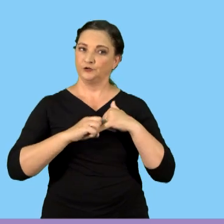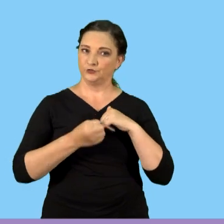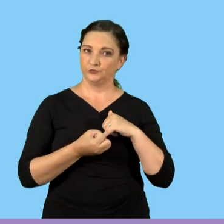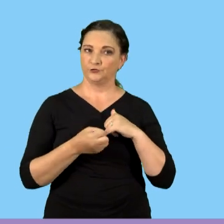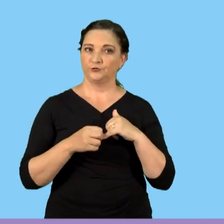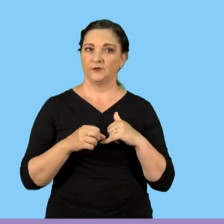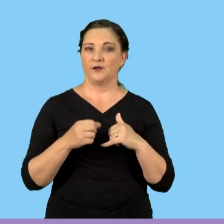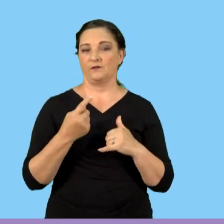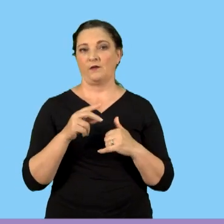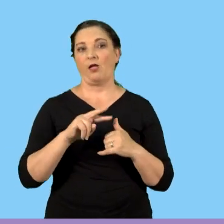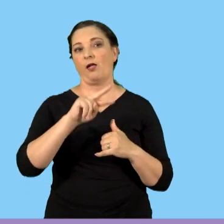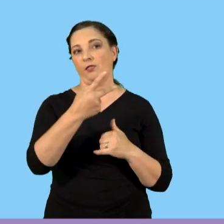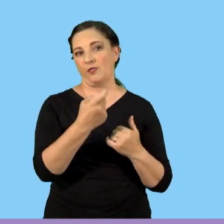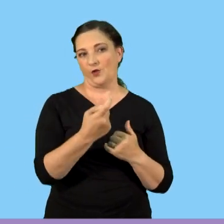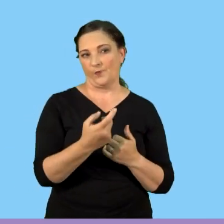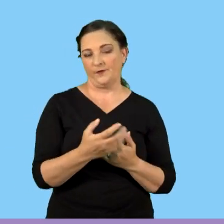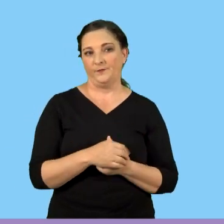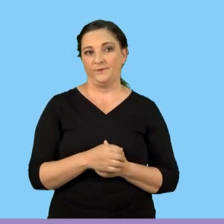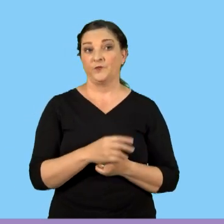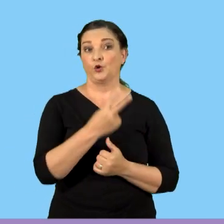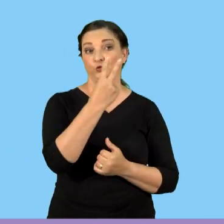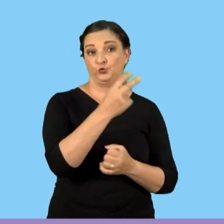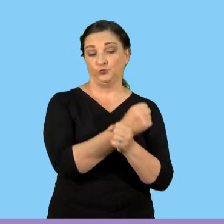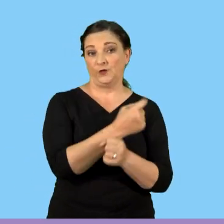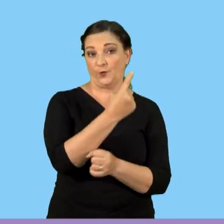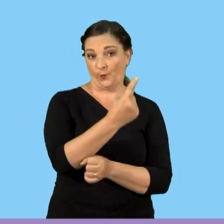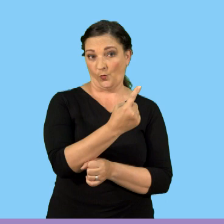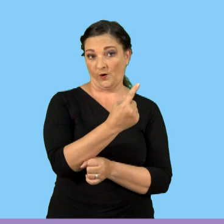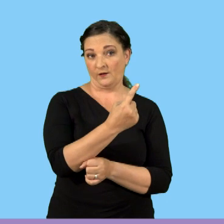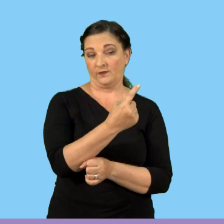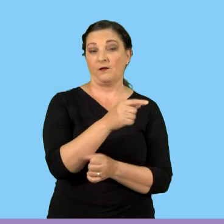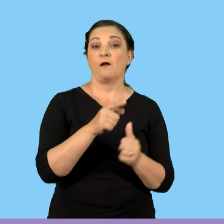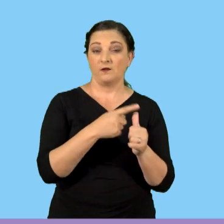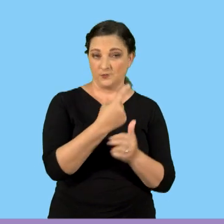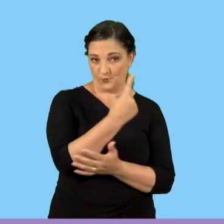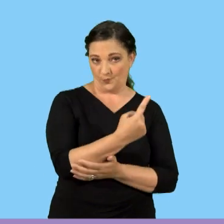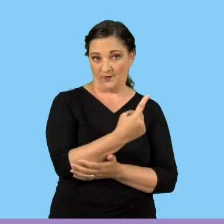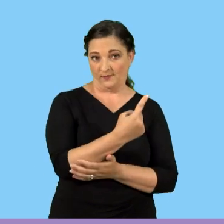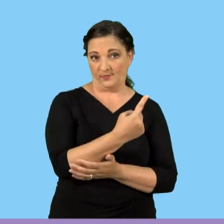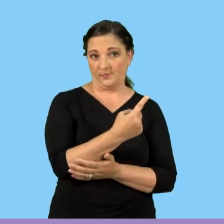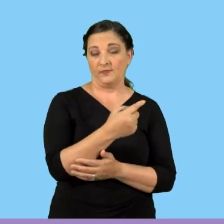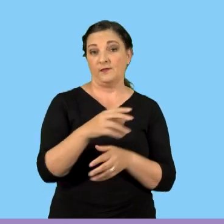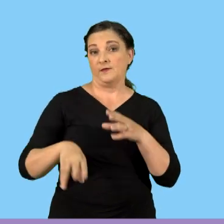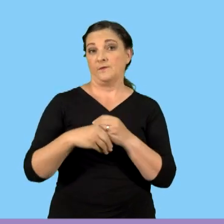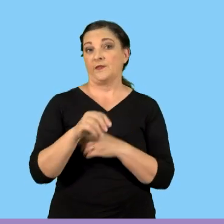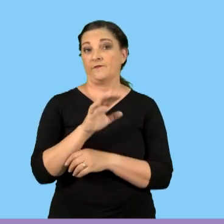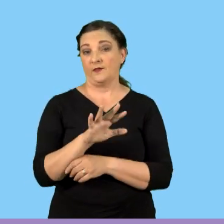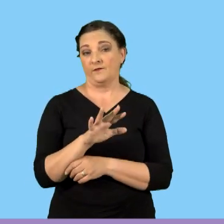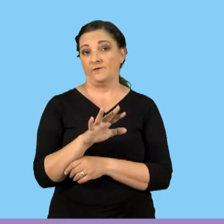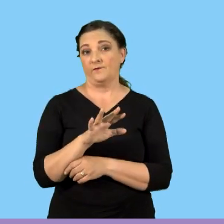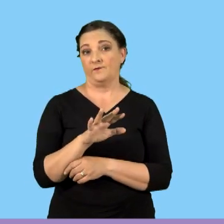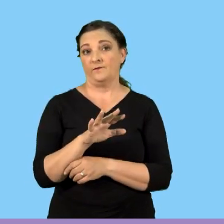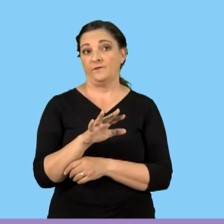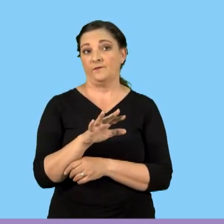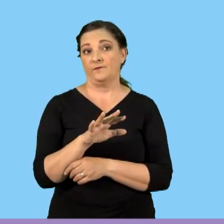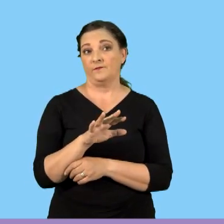Let's go over and fill out the other output values that are missing there. So we have 2 multiplied by 1, that will give us 1. And then when